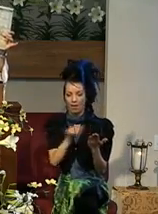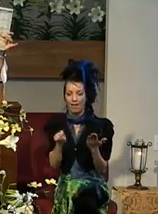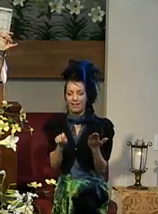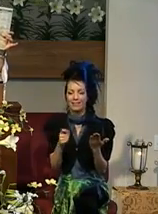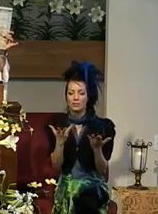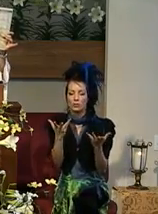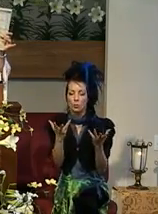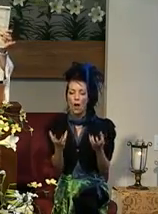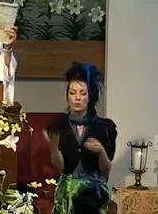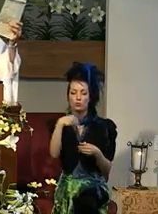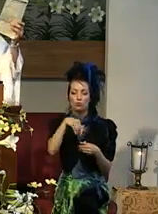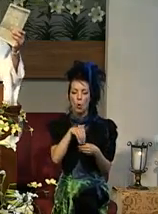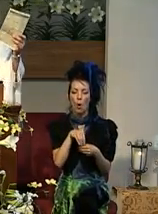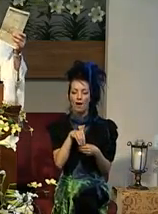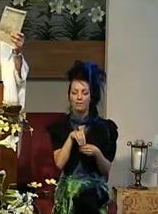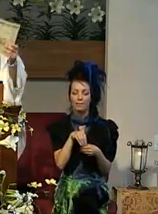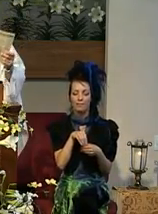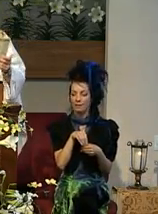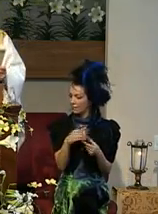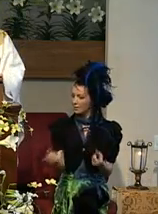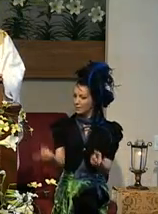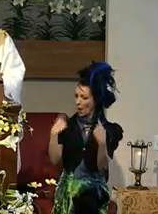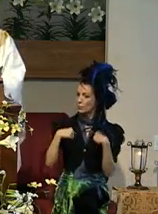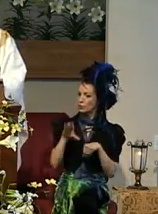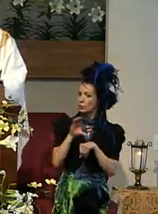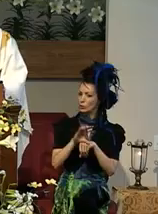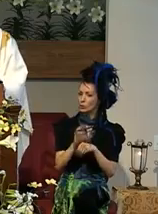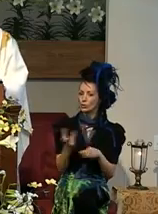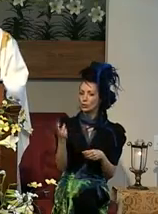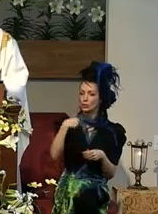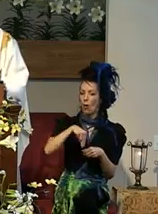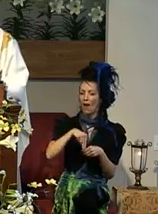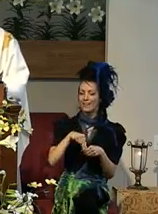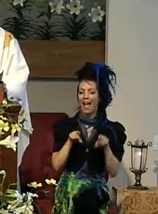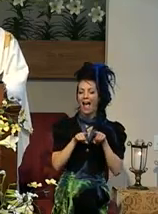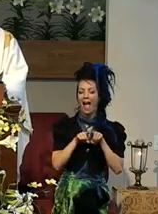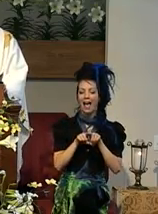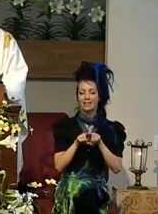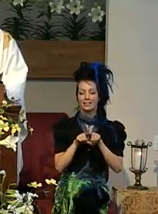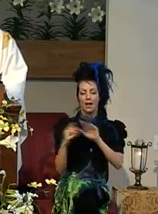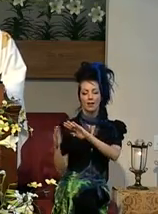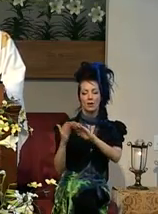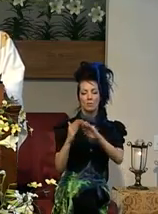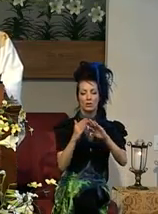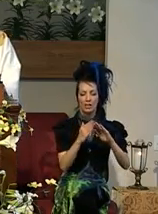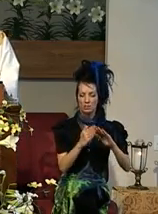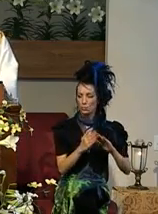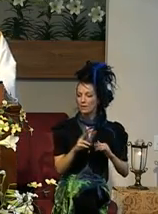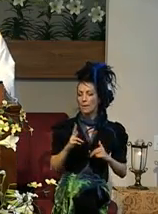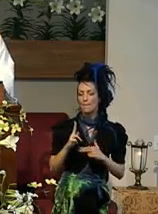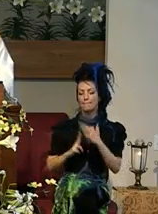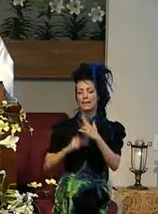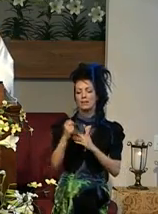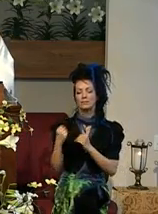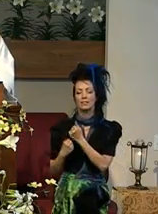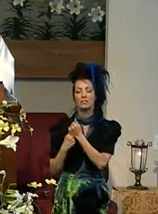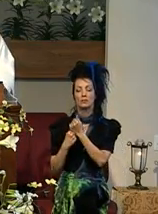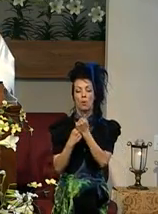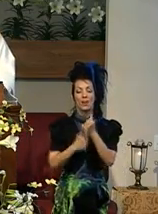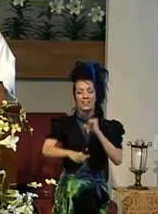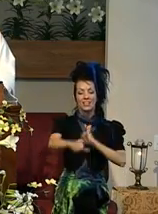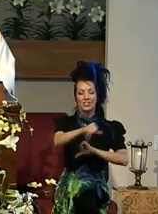to participate in, and then join us as community as we build one another in the presence and love of